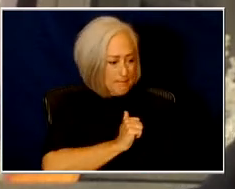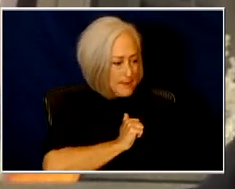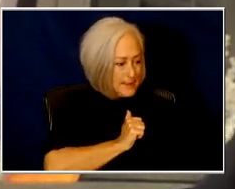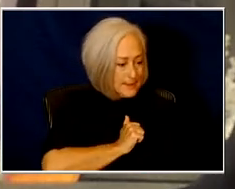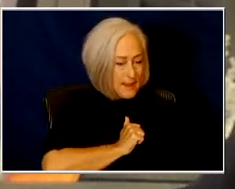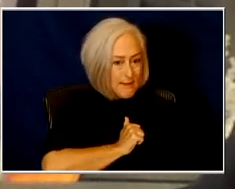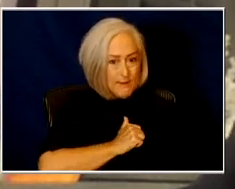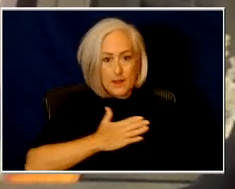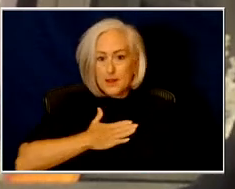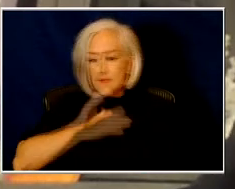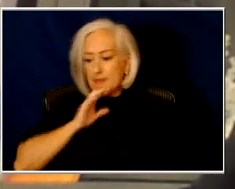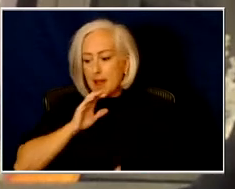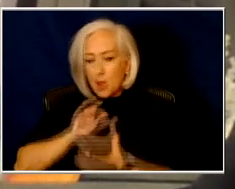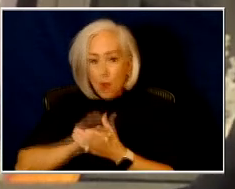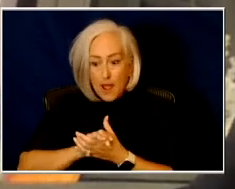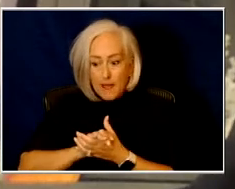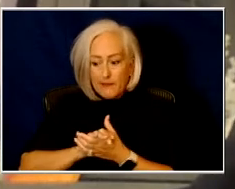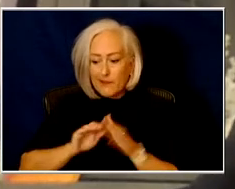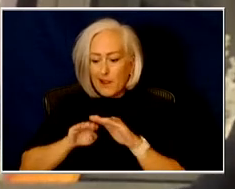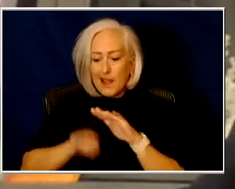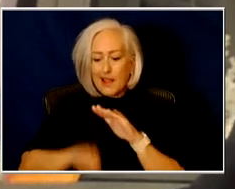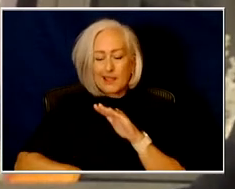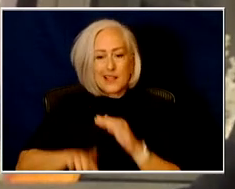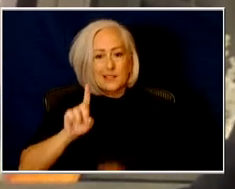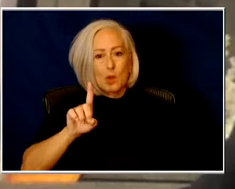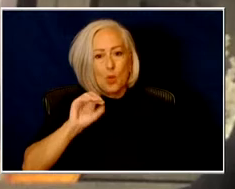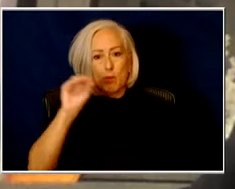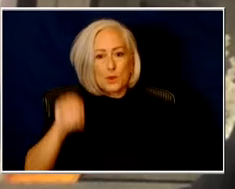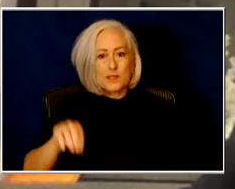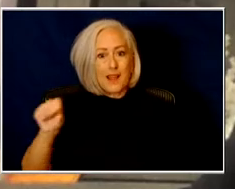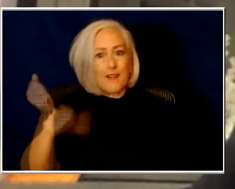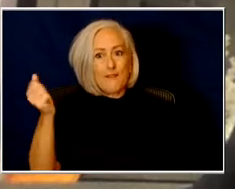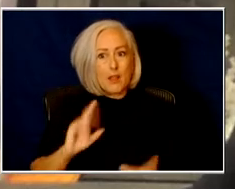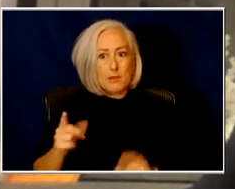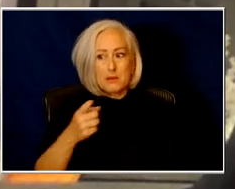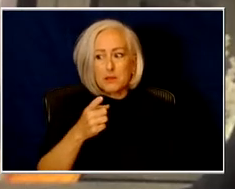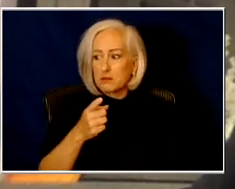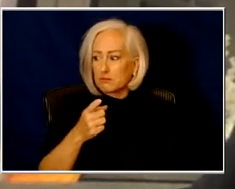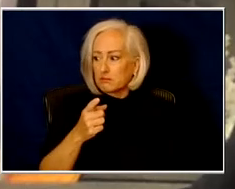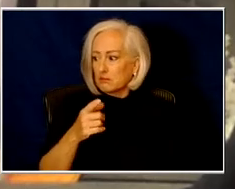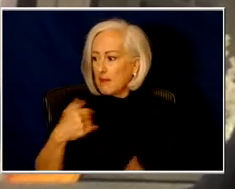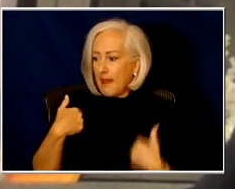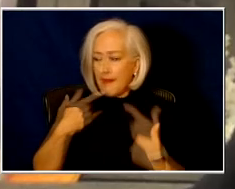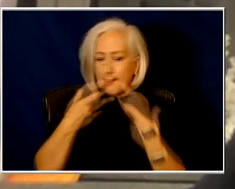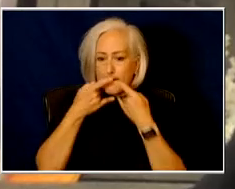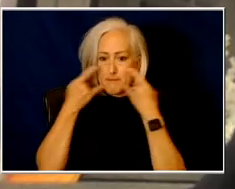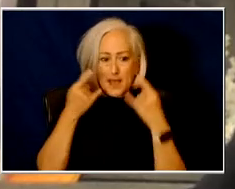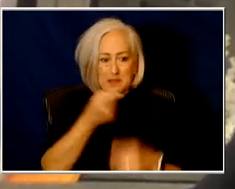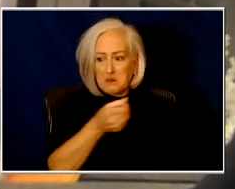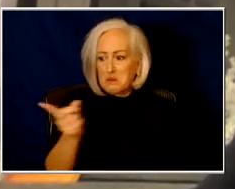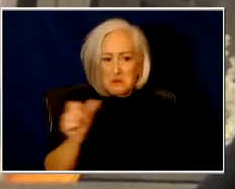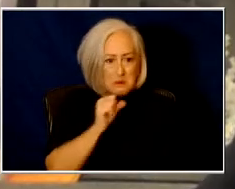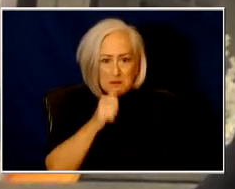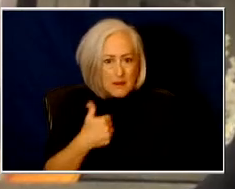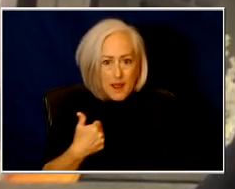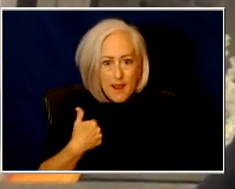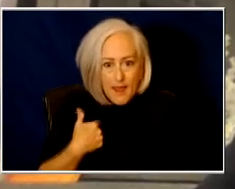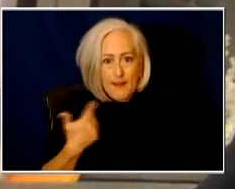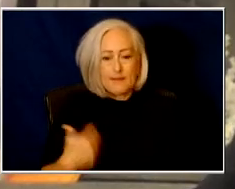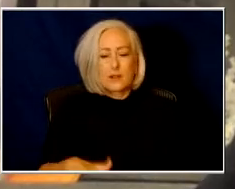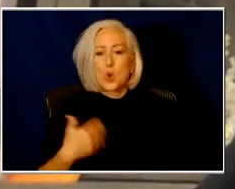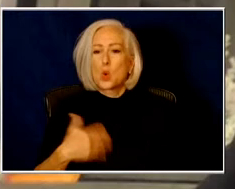of of anybody else and and that is to our detriment so I think in the health care setting